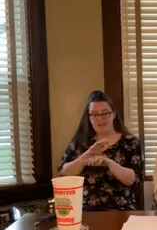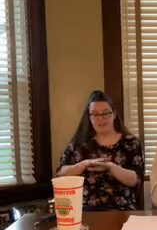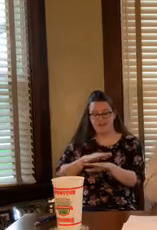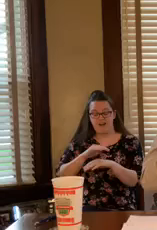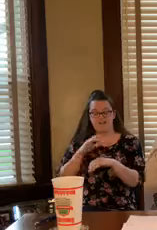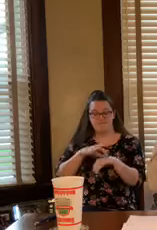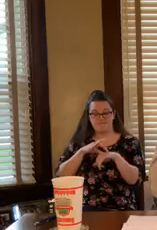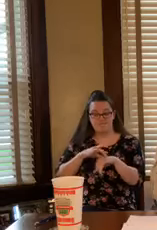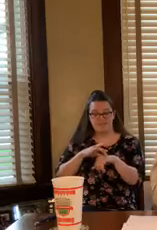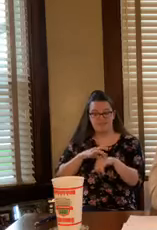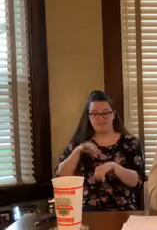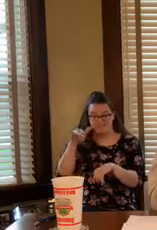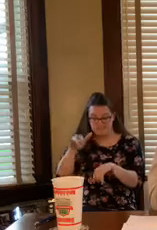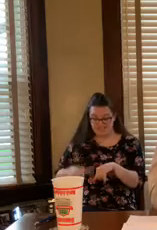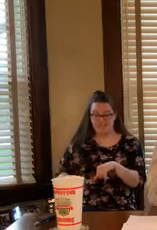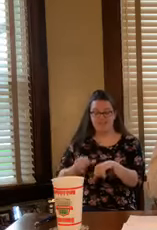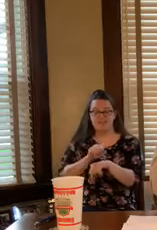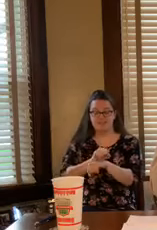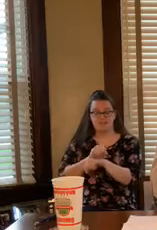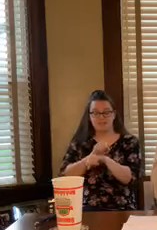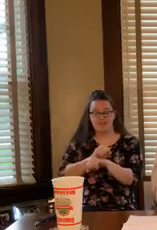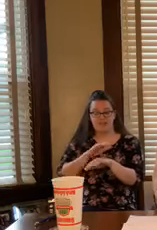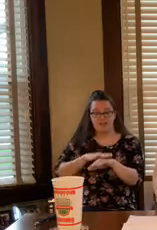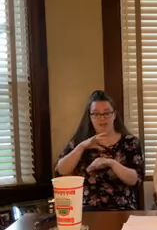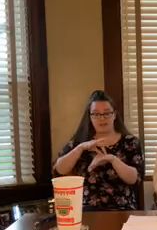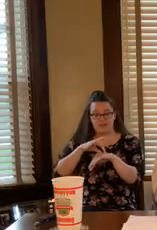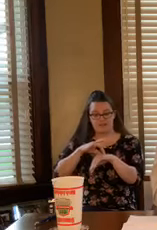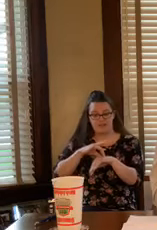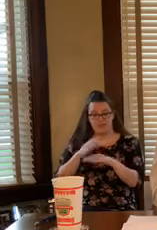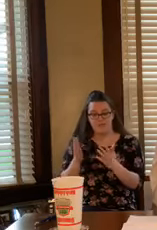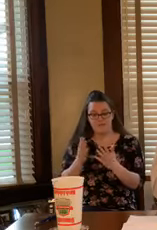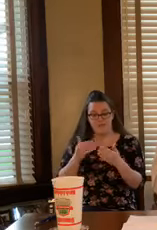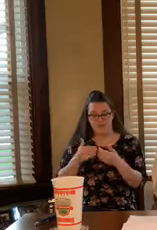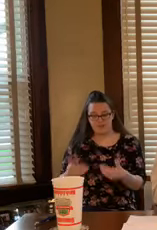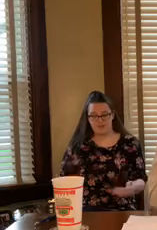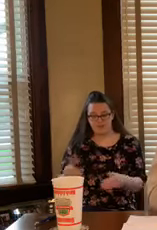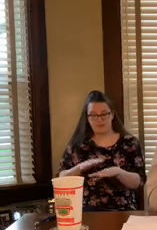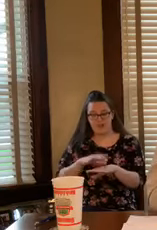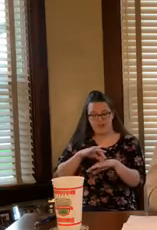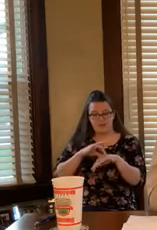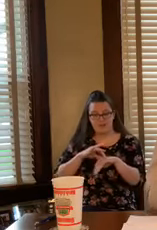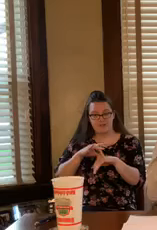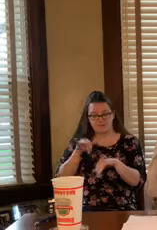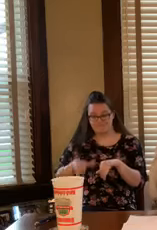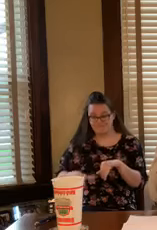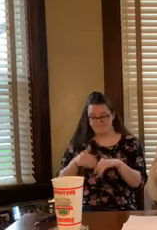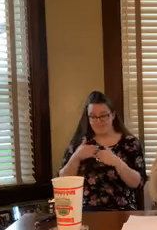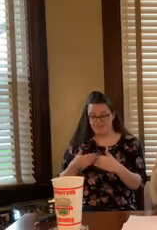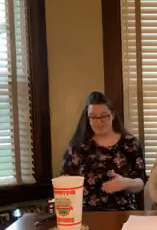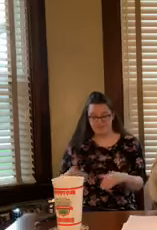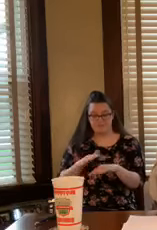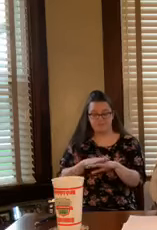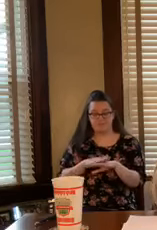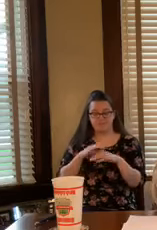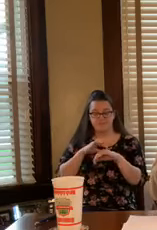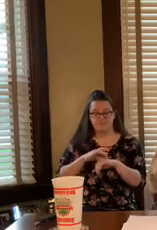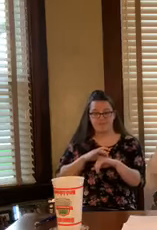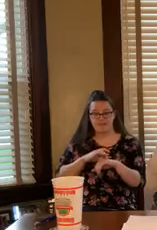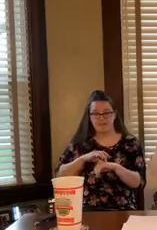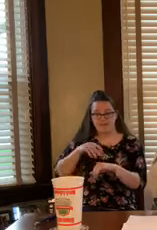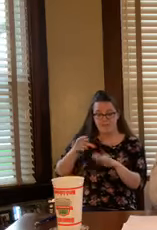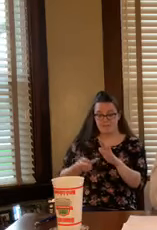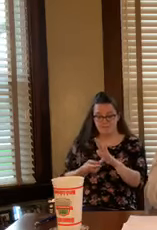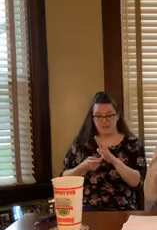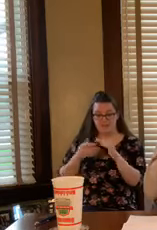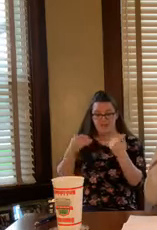loose on earth is going to be loosed in heaven. He gave Peter the keys to the kingdom of heaven. Peter had the keys